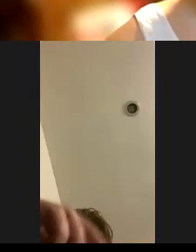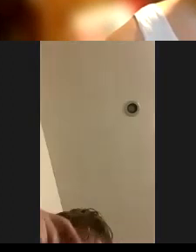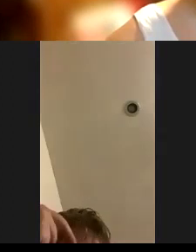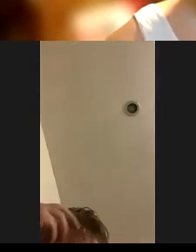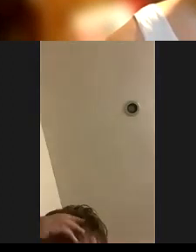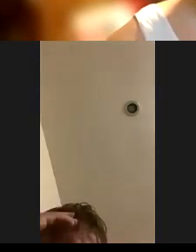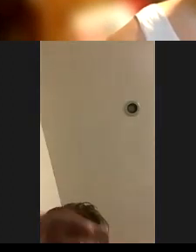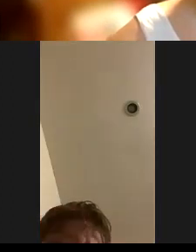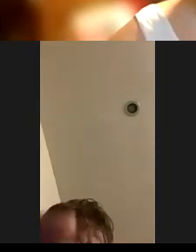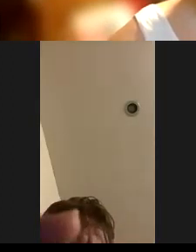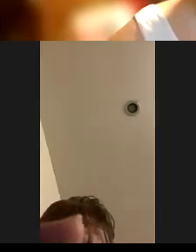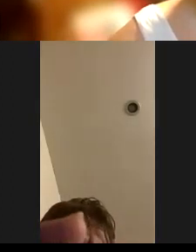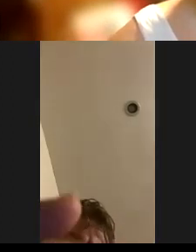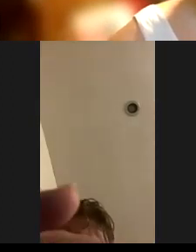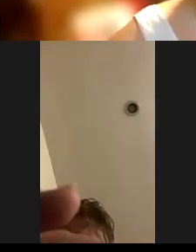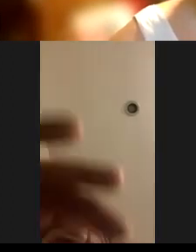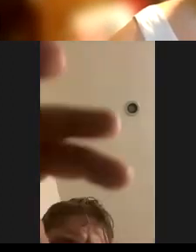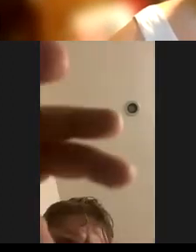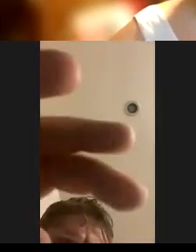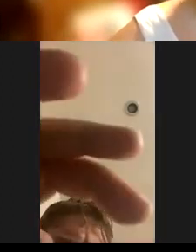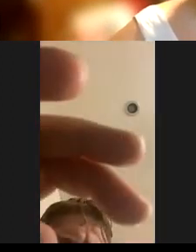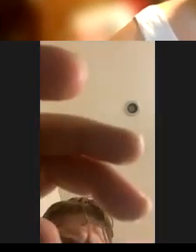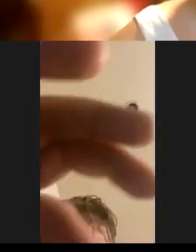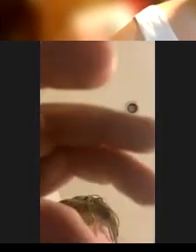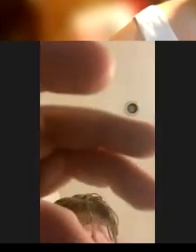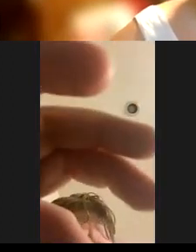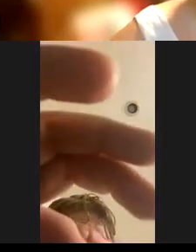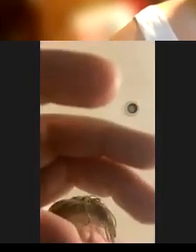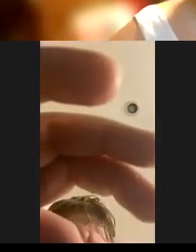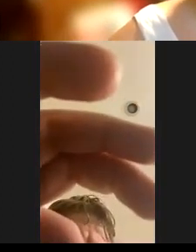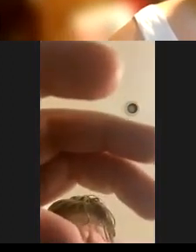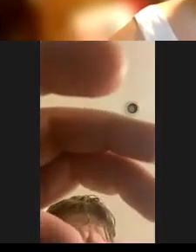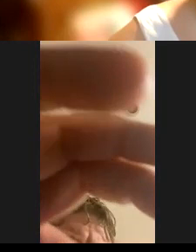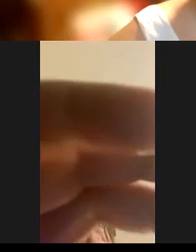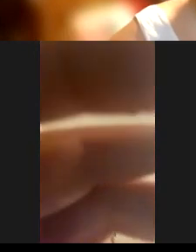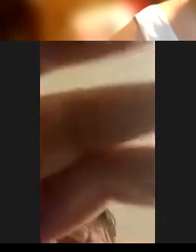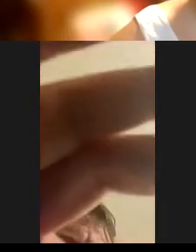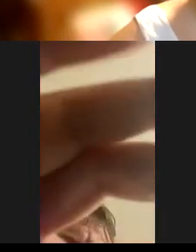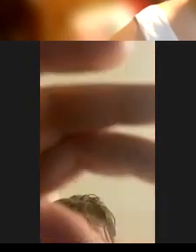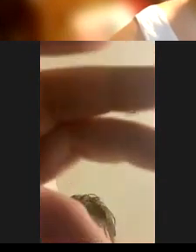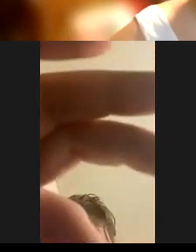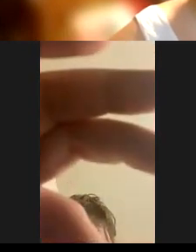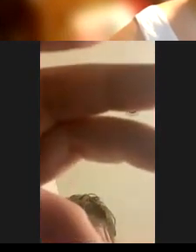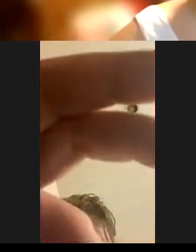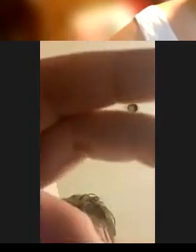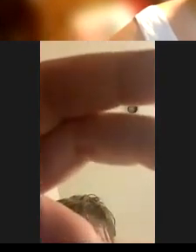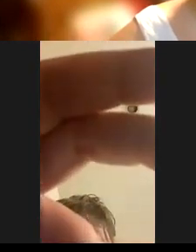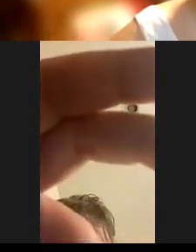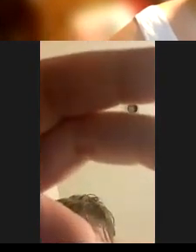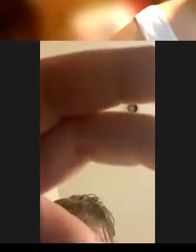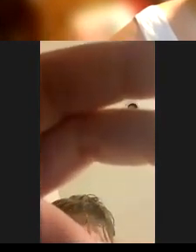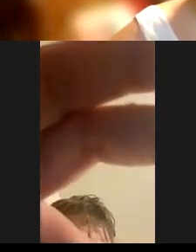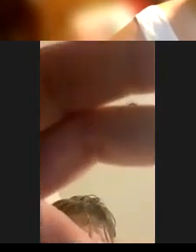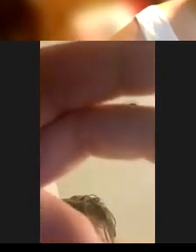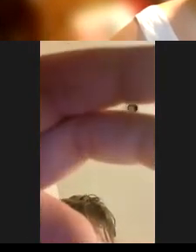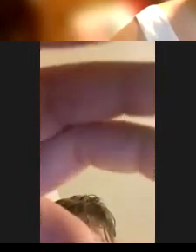And so my interest as it connects to peer support is like education for folks with disabilities that like